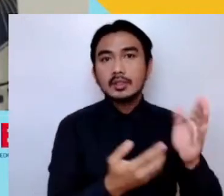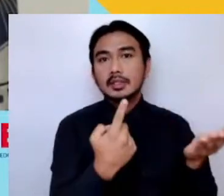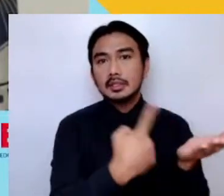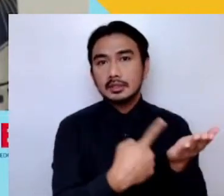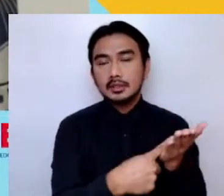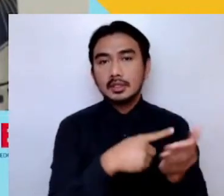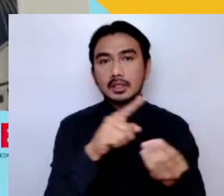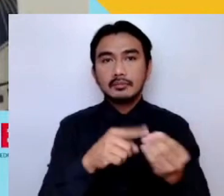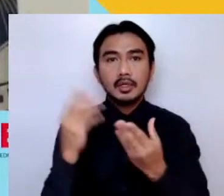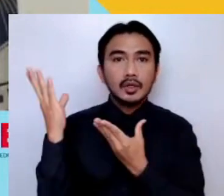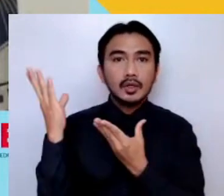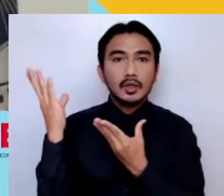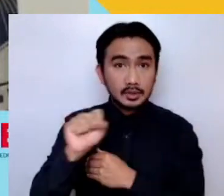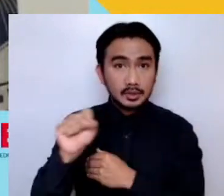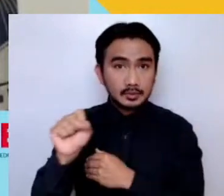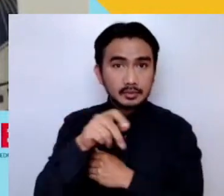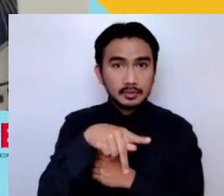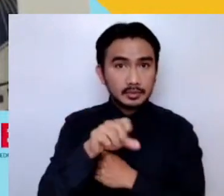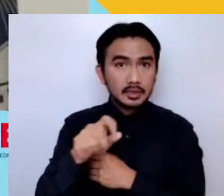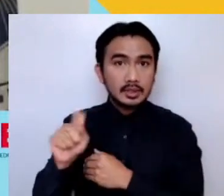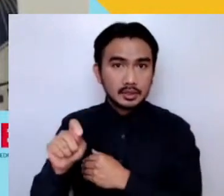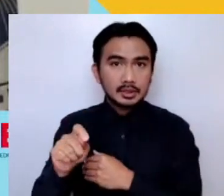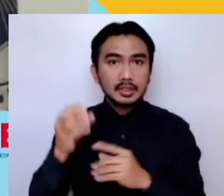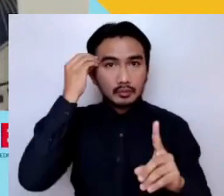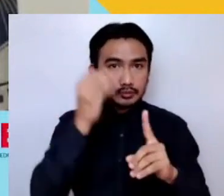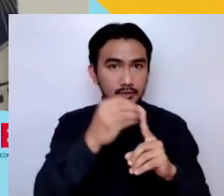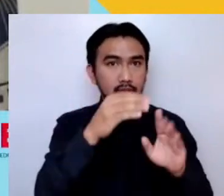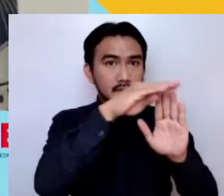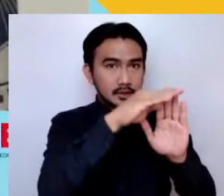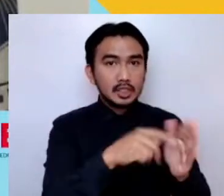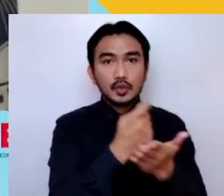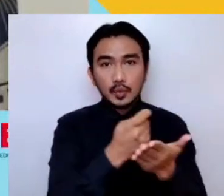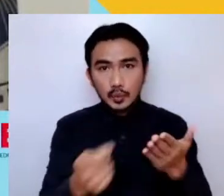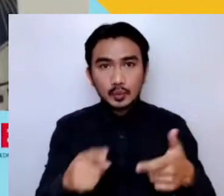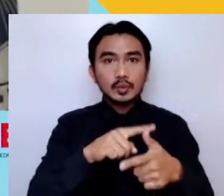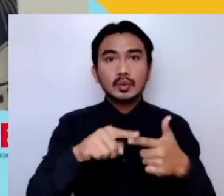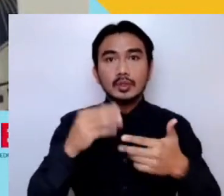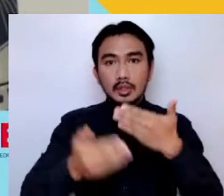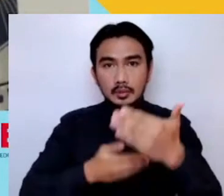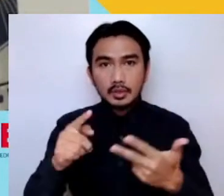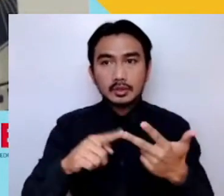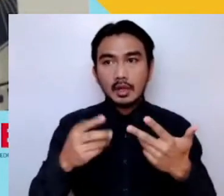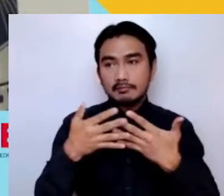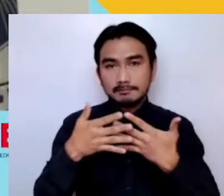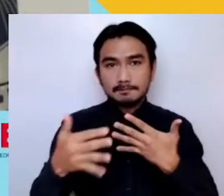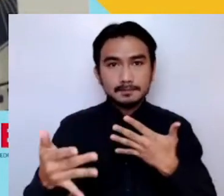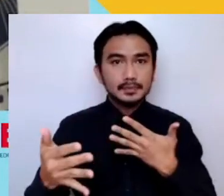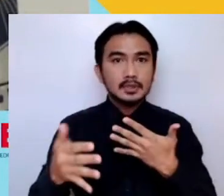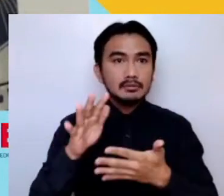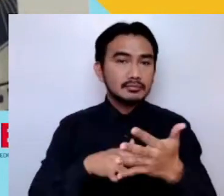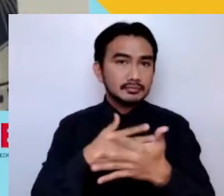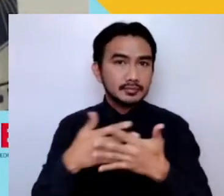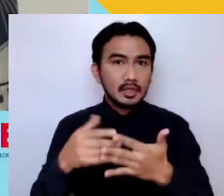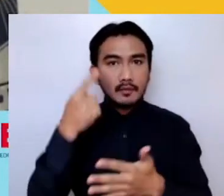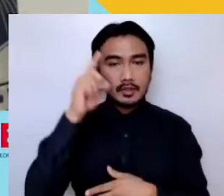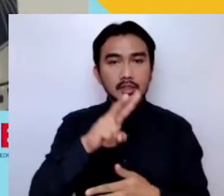the RPMS-PPST indicators, the tools, the processes, and the timelines for school year